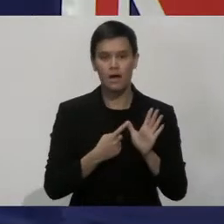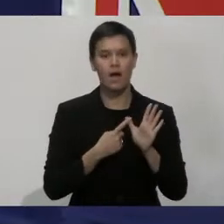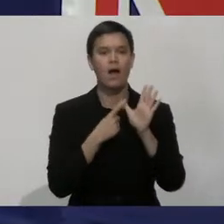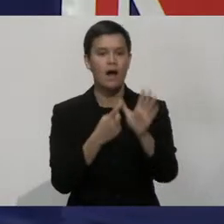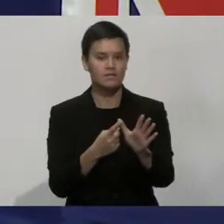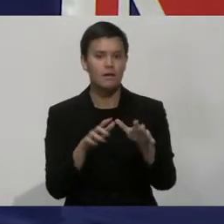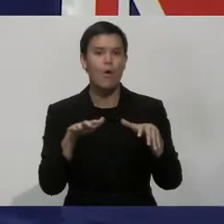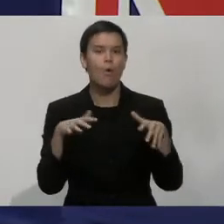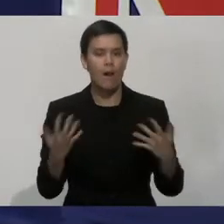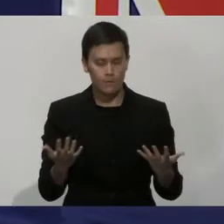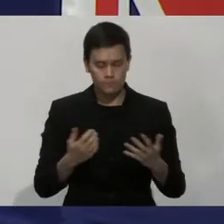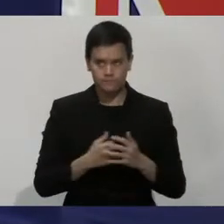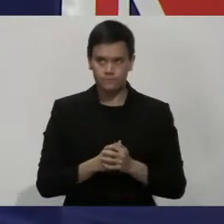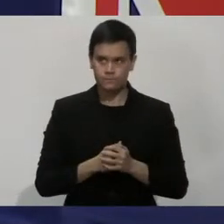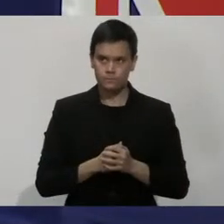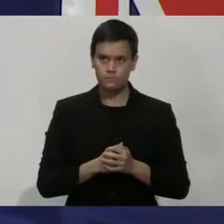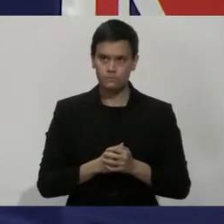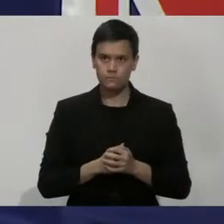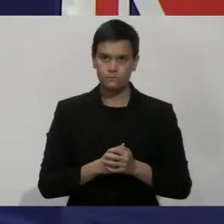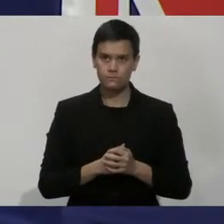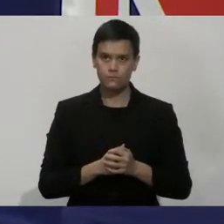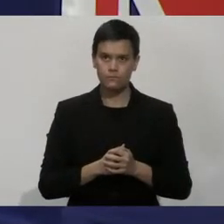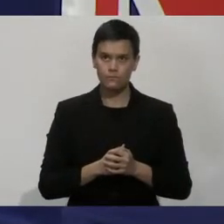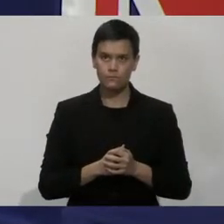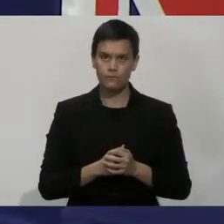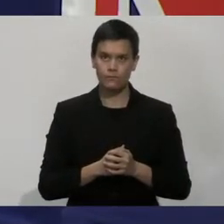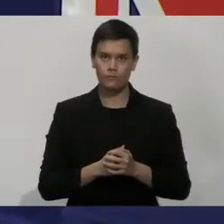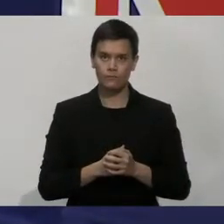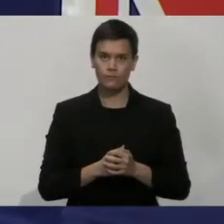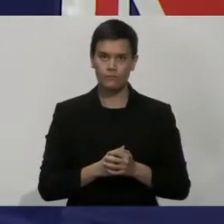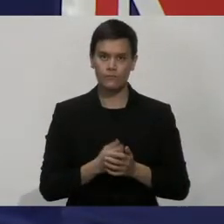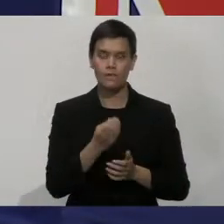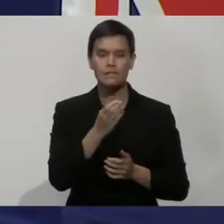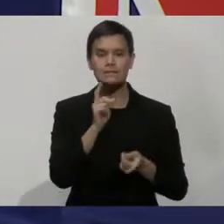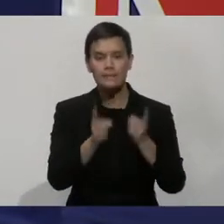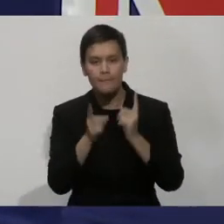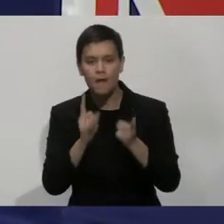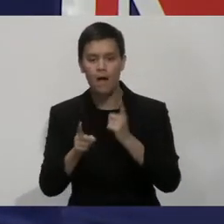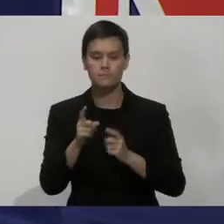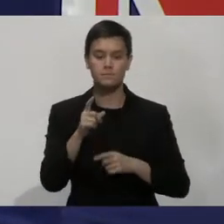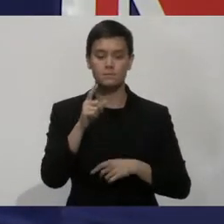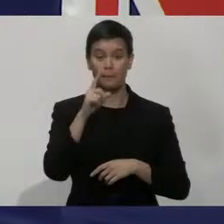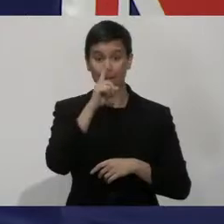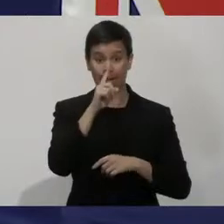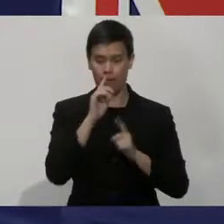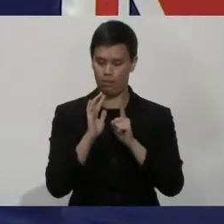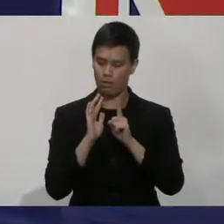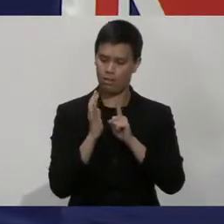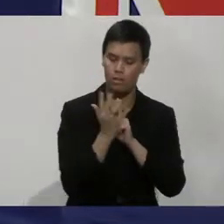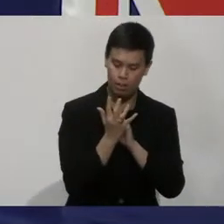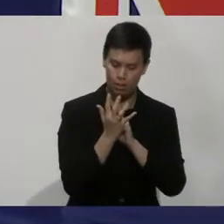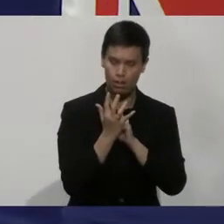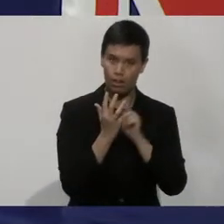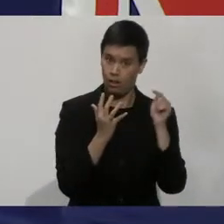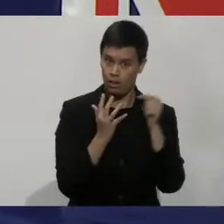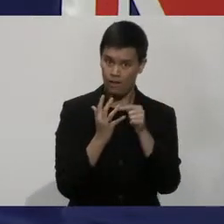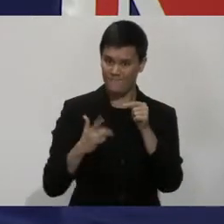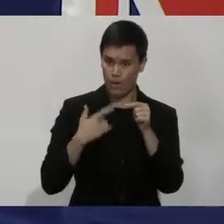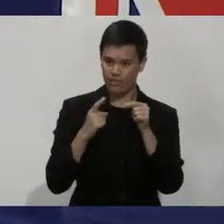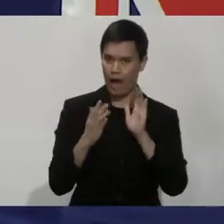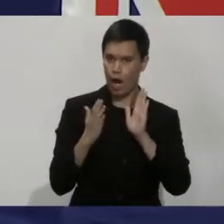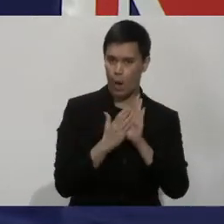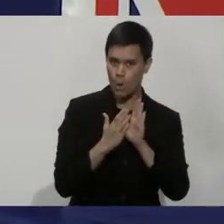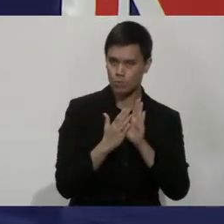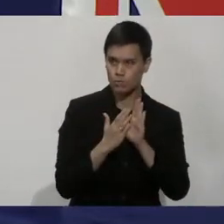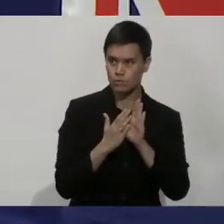who may have been fitted the definition of close contact and those who may have been casual contacts. But so let me give